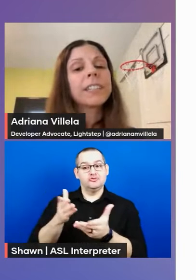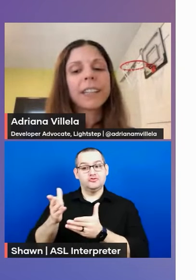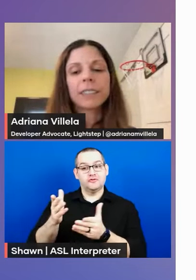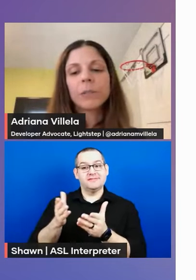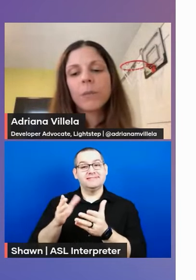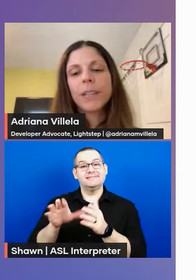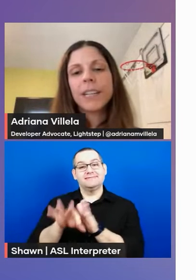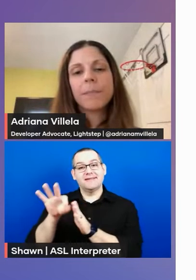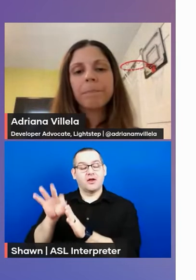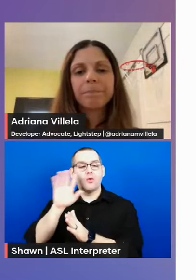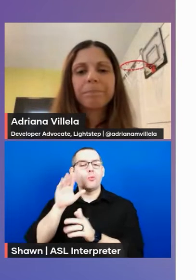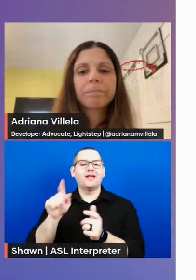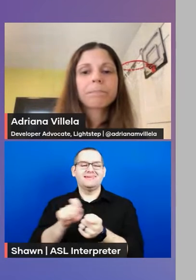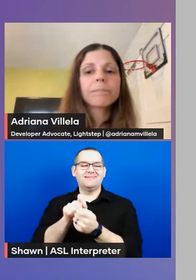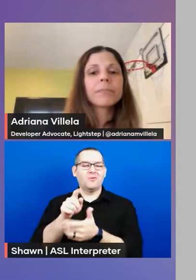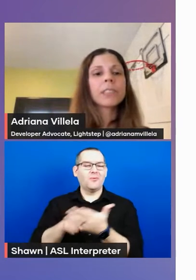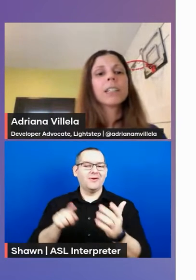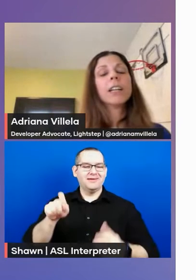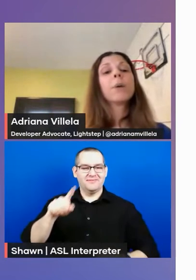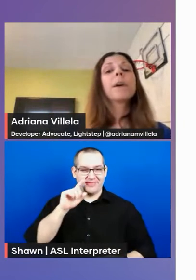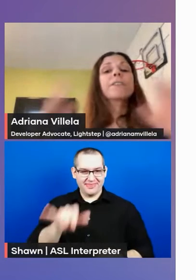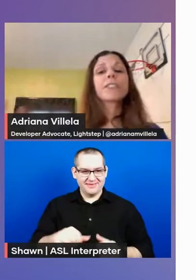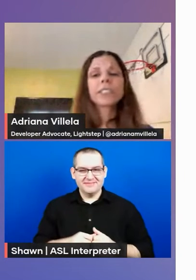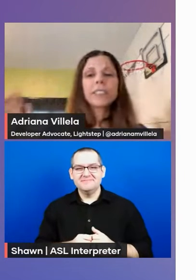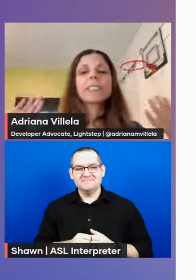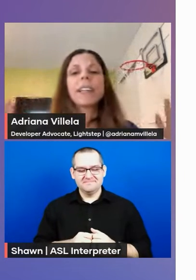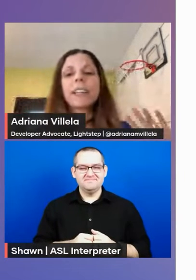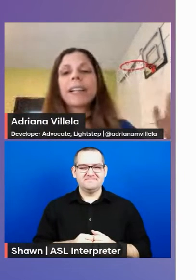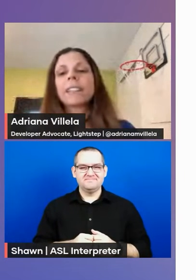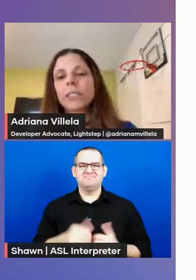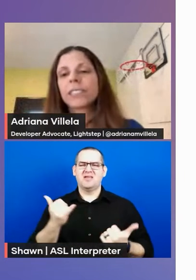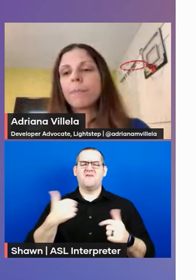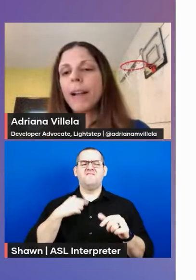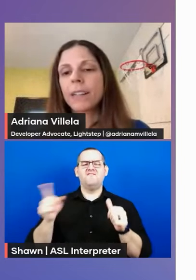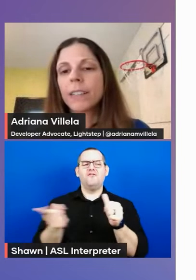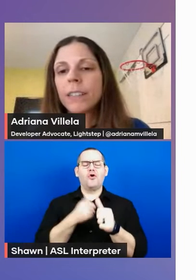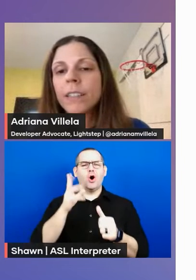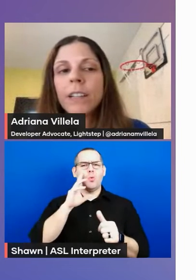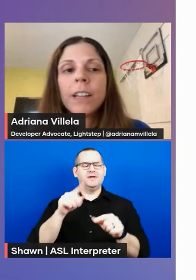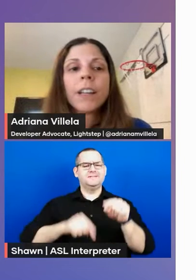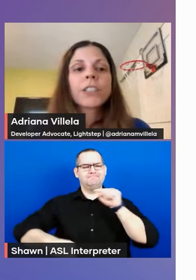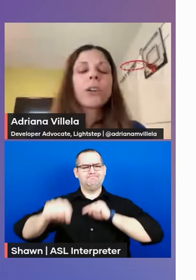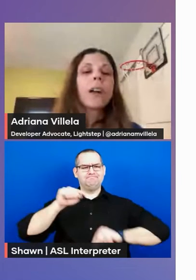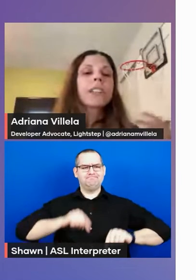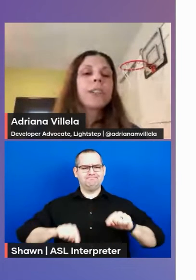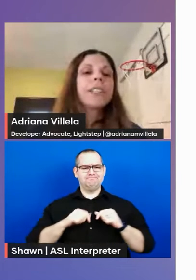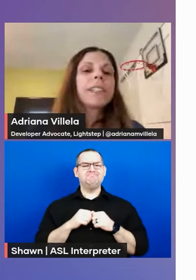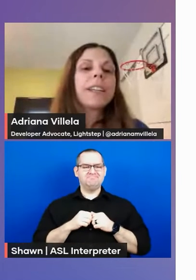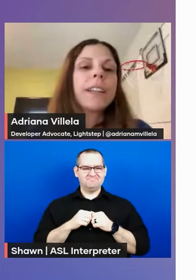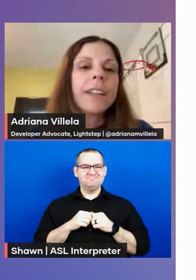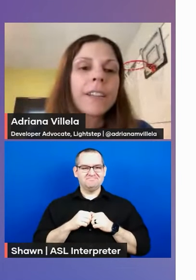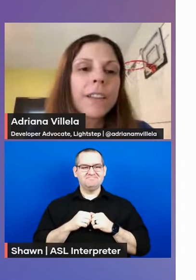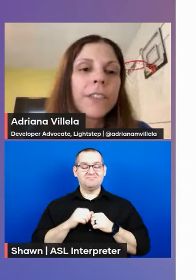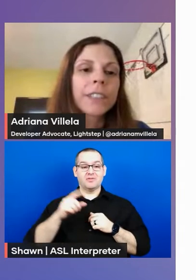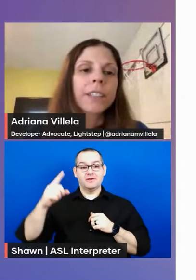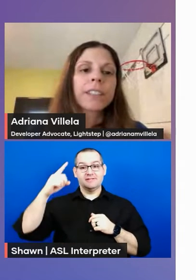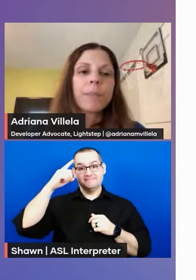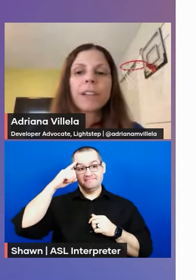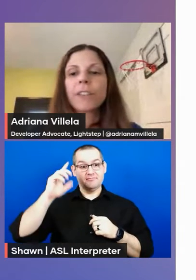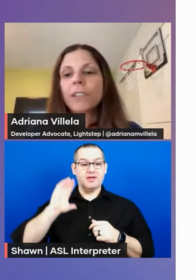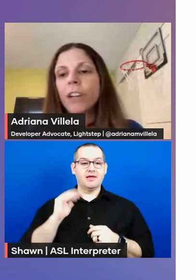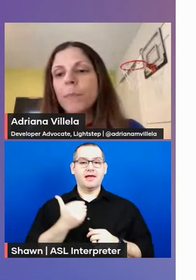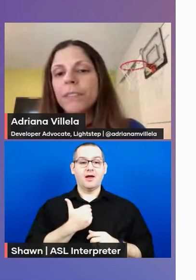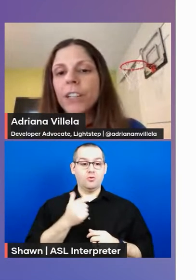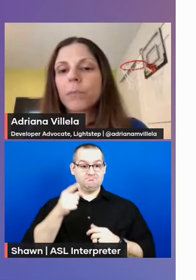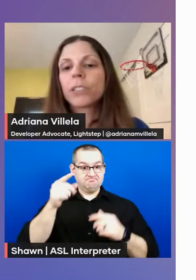which is exactly what we need. But first, let's take a little step back. So as you can see in this